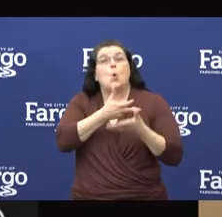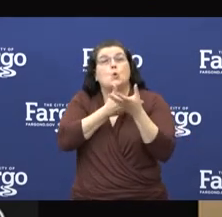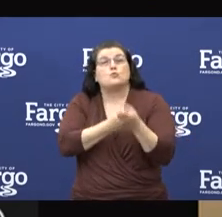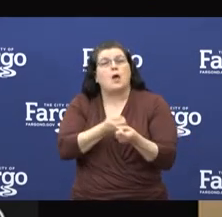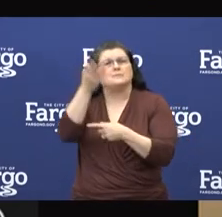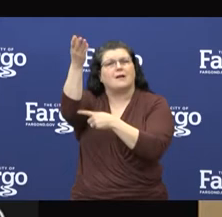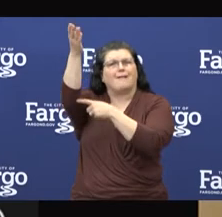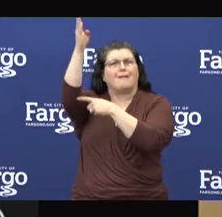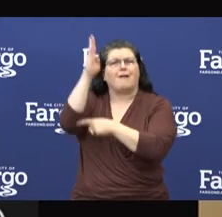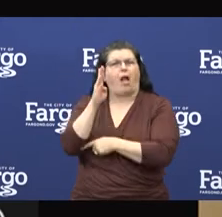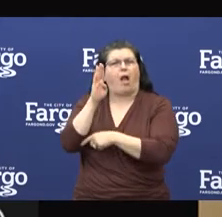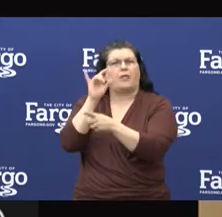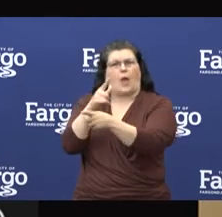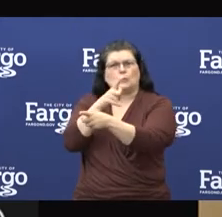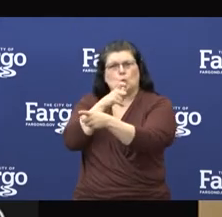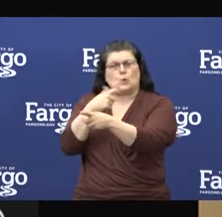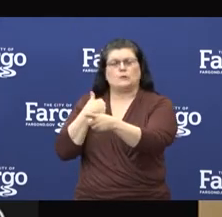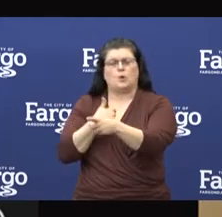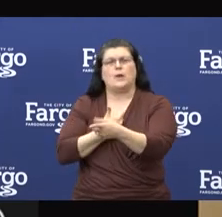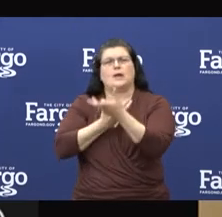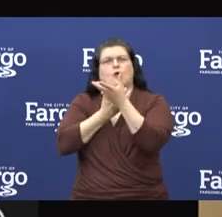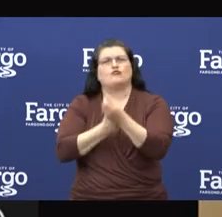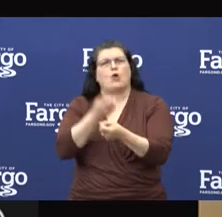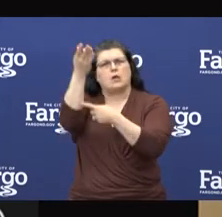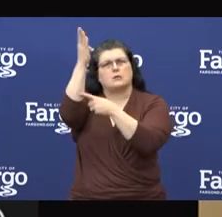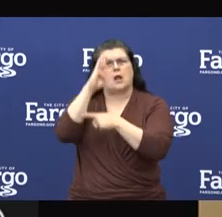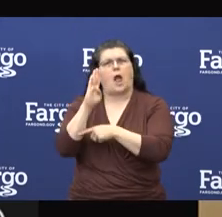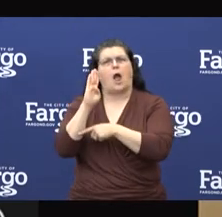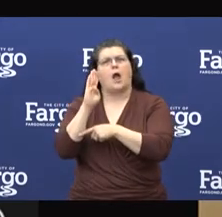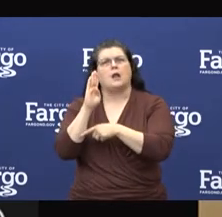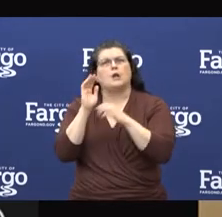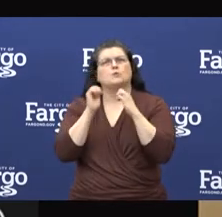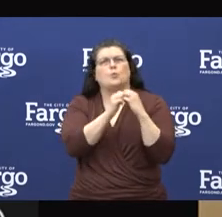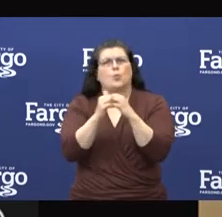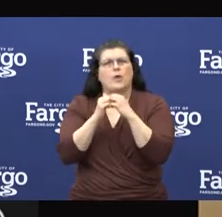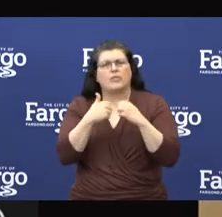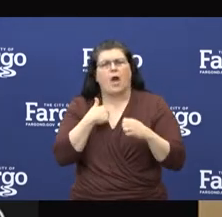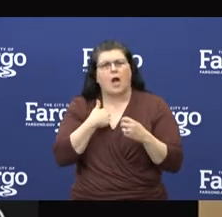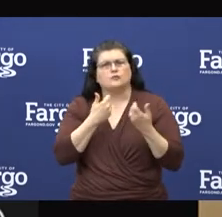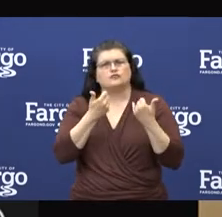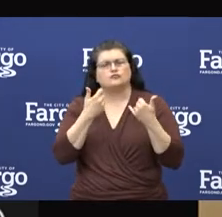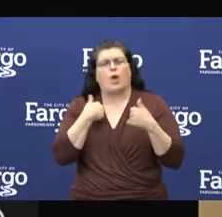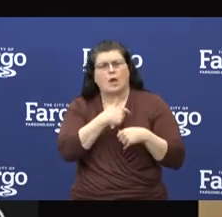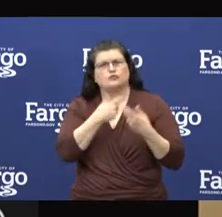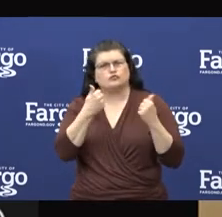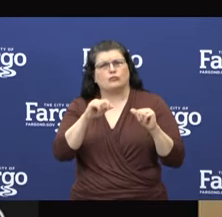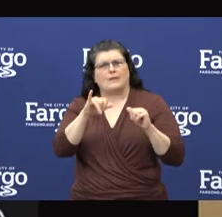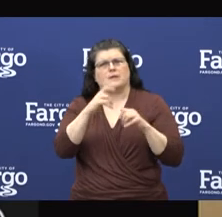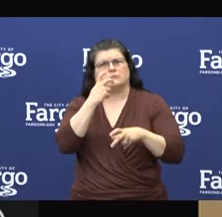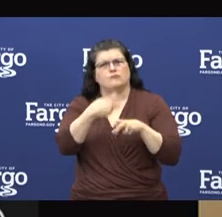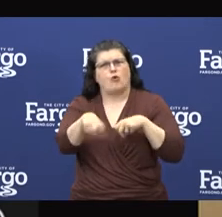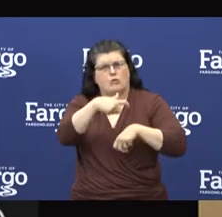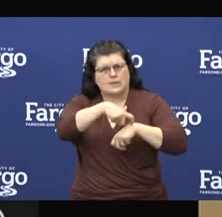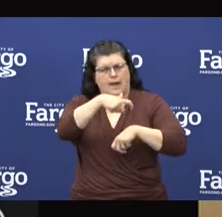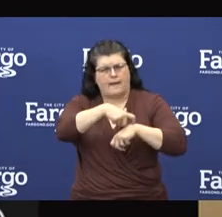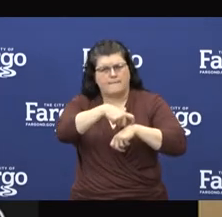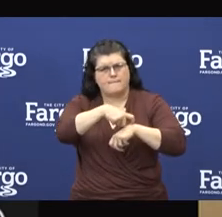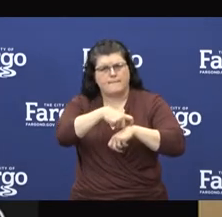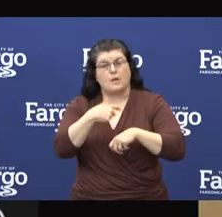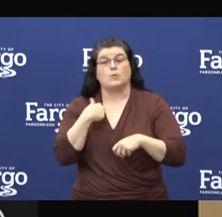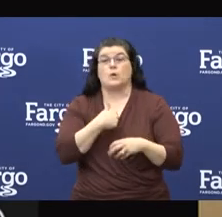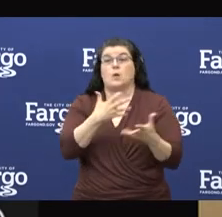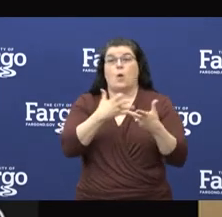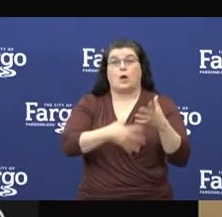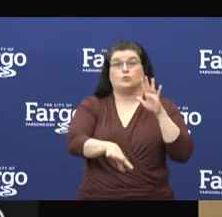we can trust that God is with us through these challenges that we face. And we can choose faith over